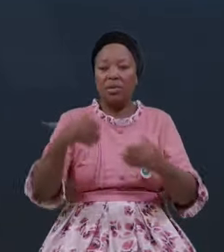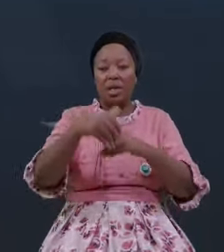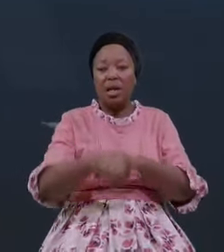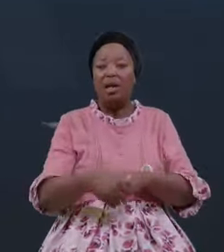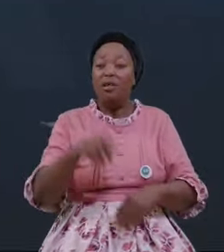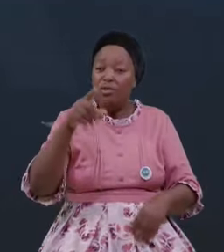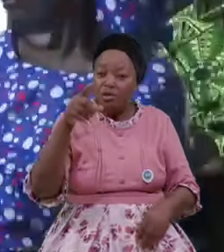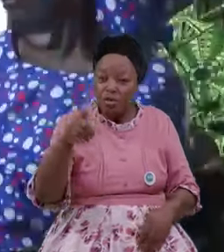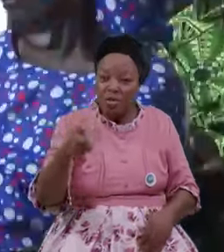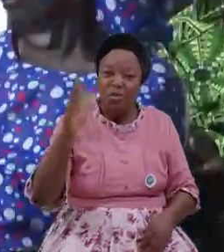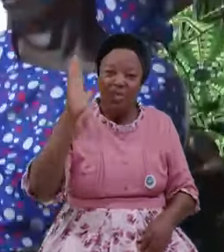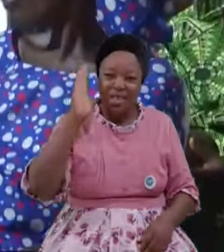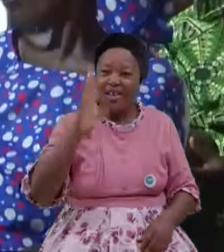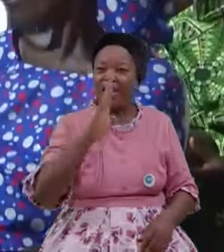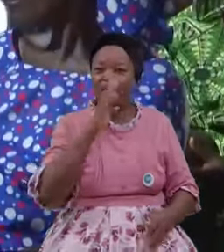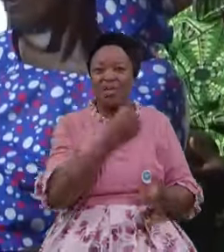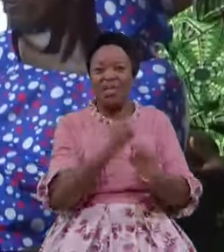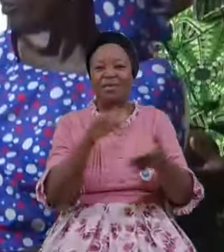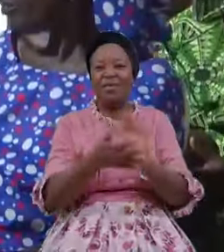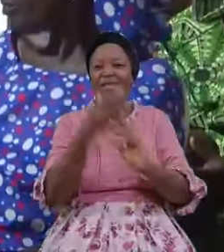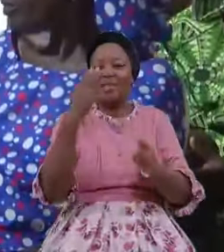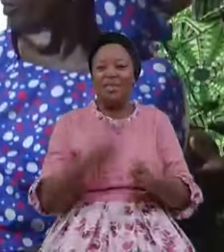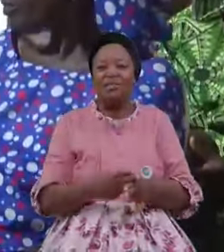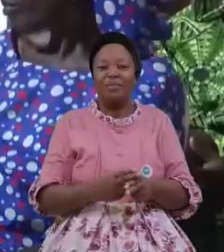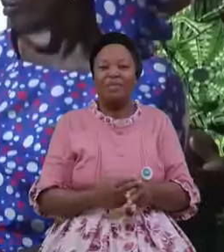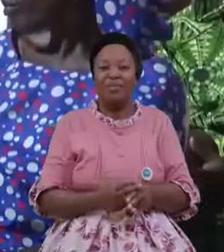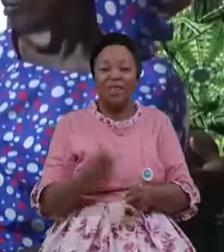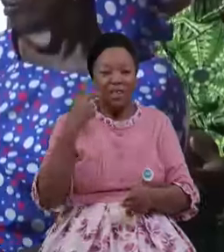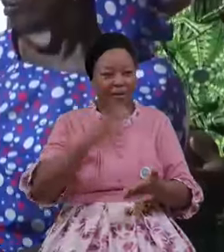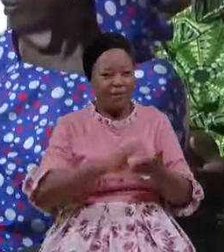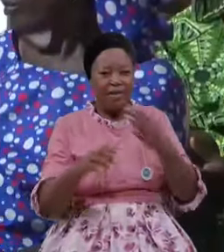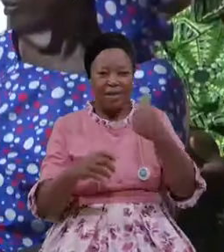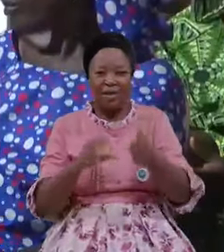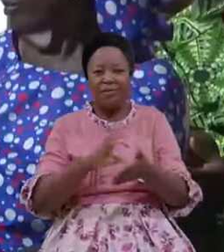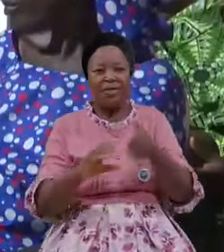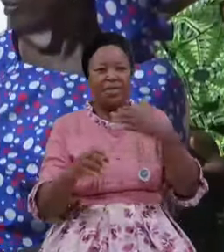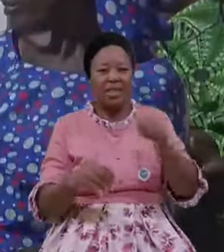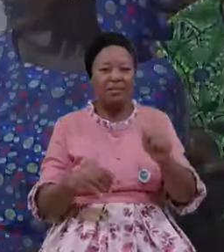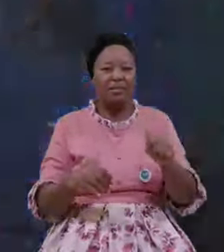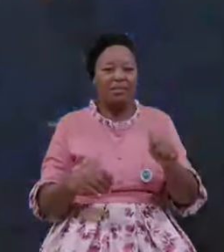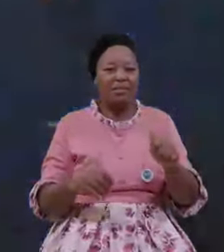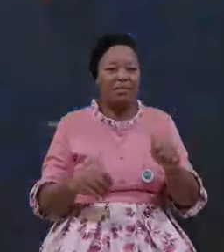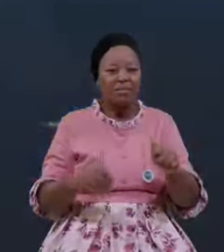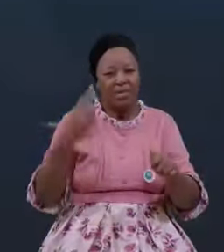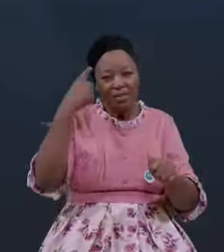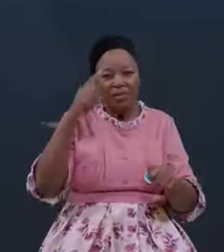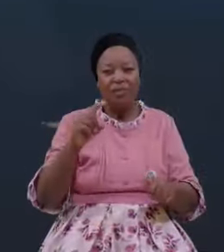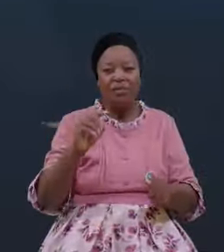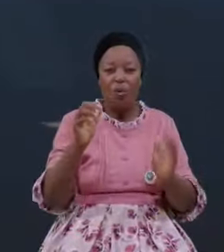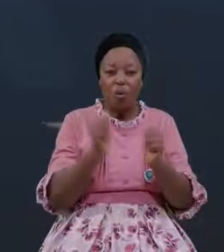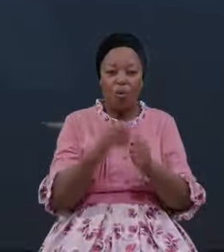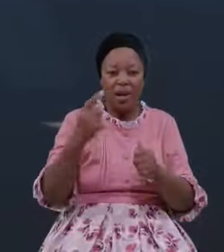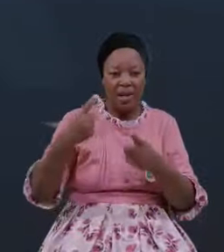be saved. Look at verse 10. It says in verse 10, for with the heart